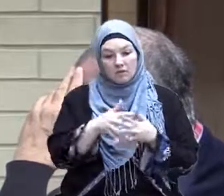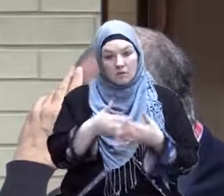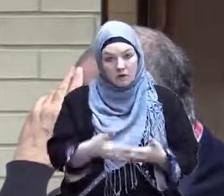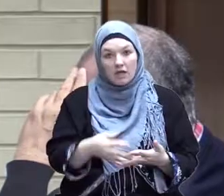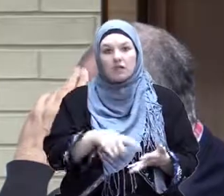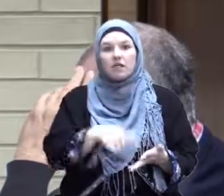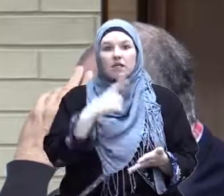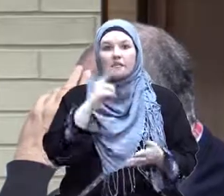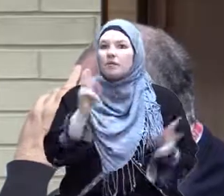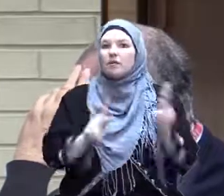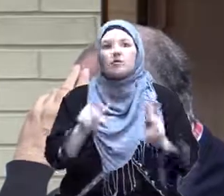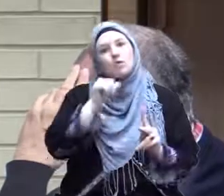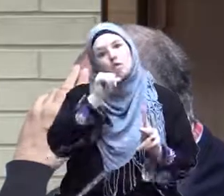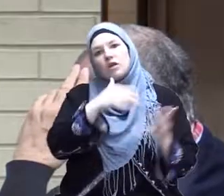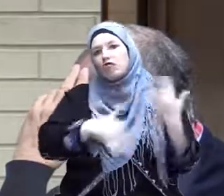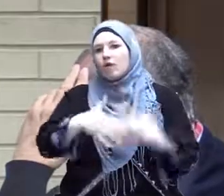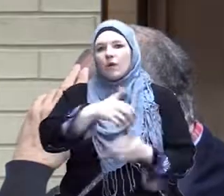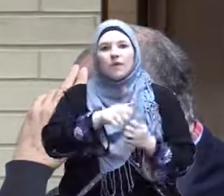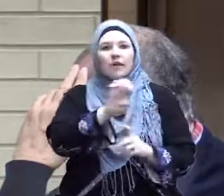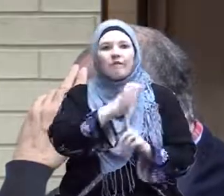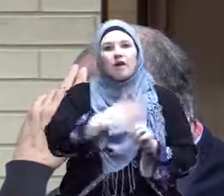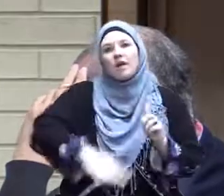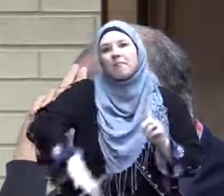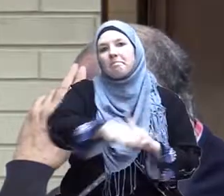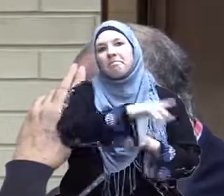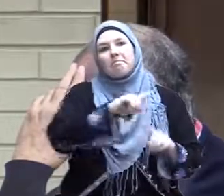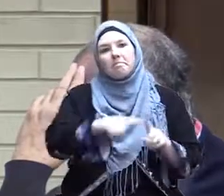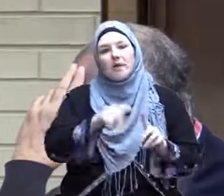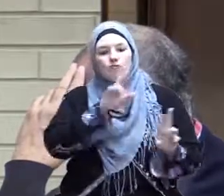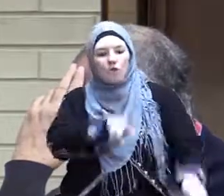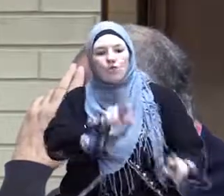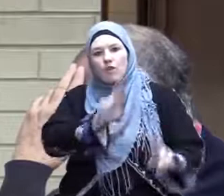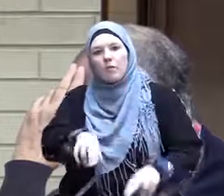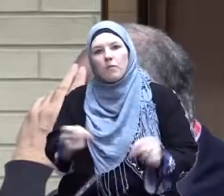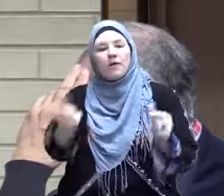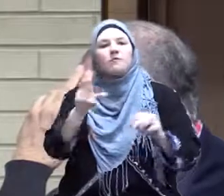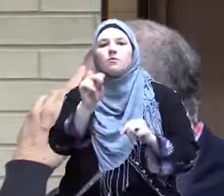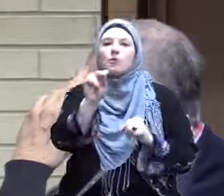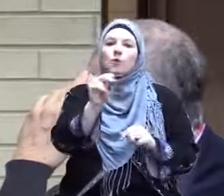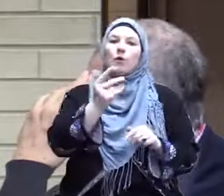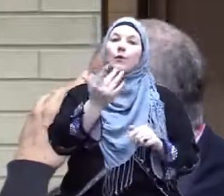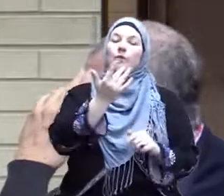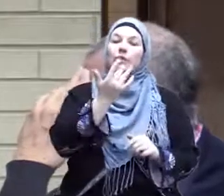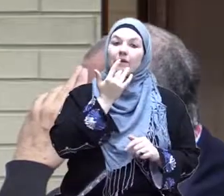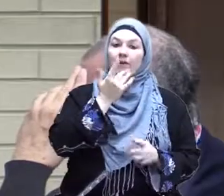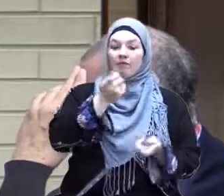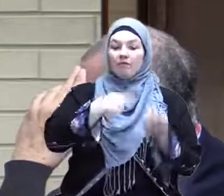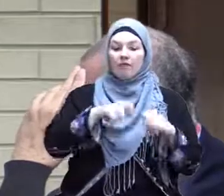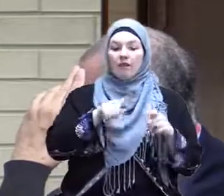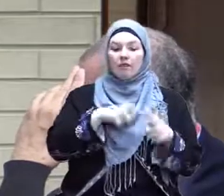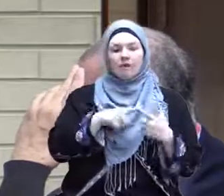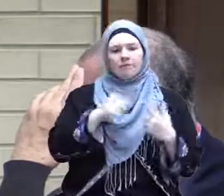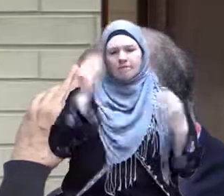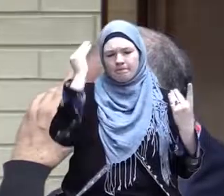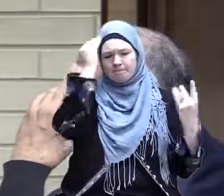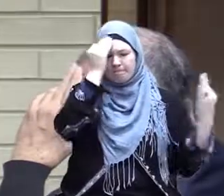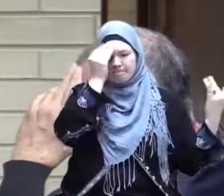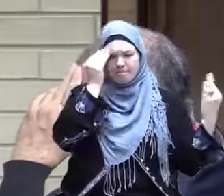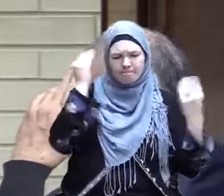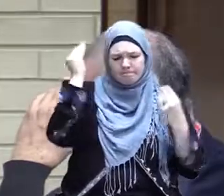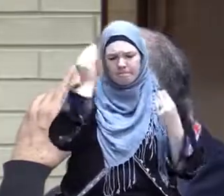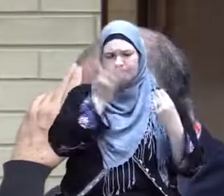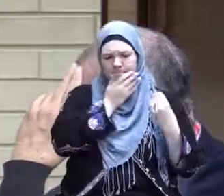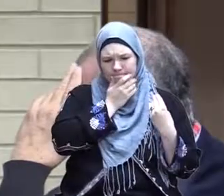not interact with their environment by impulsive reaction, rather by thoughtful, deliberate